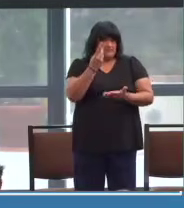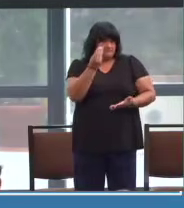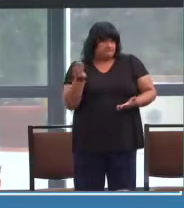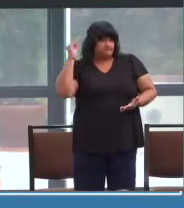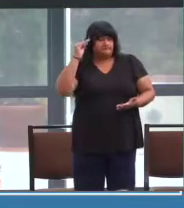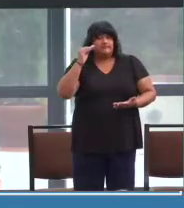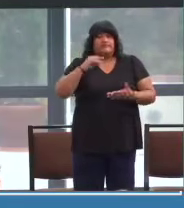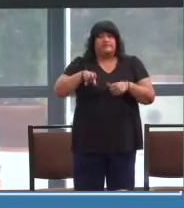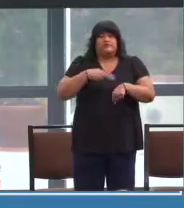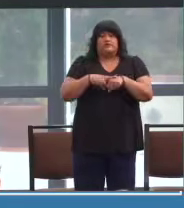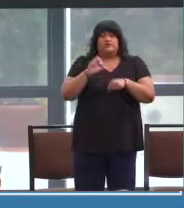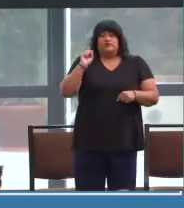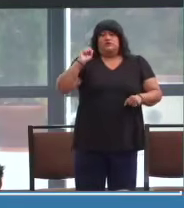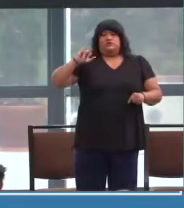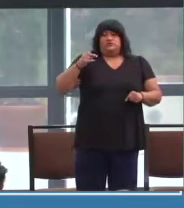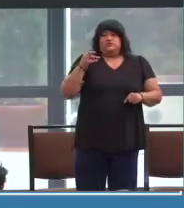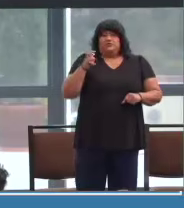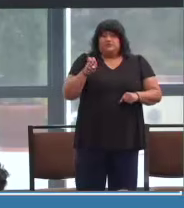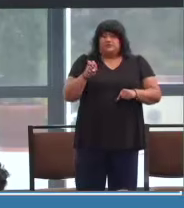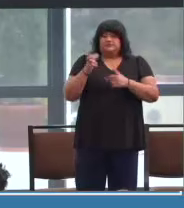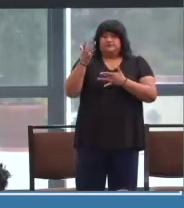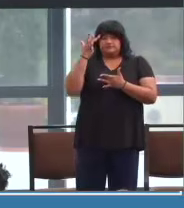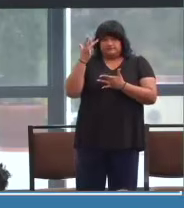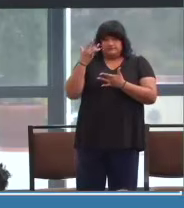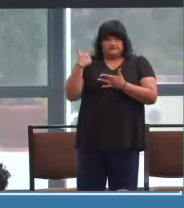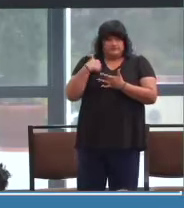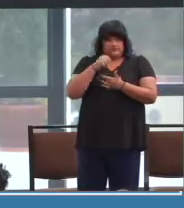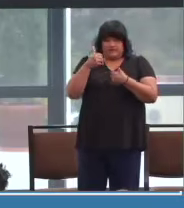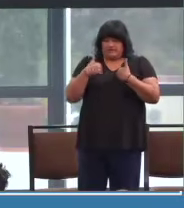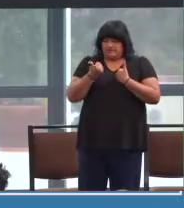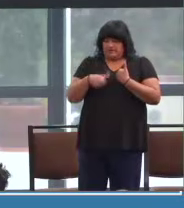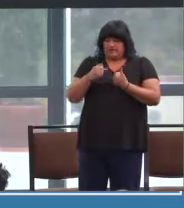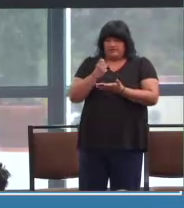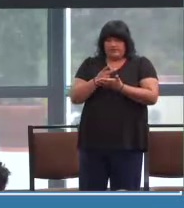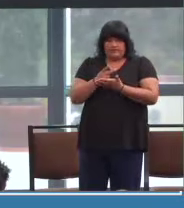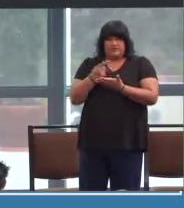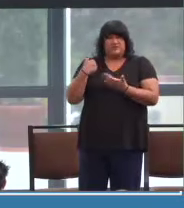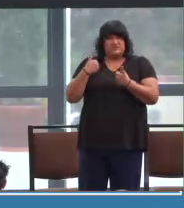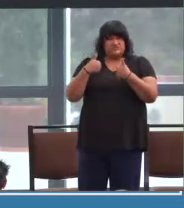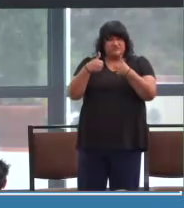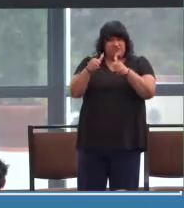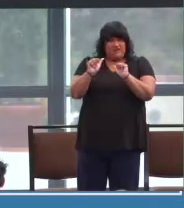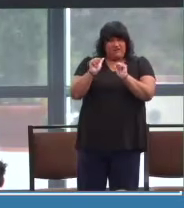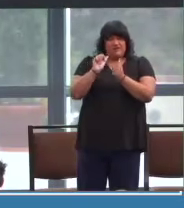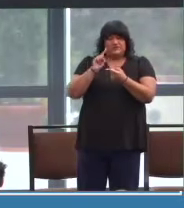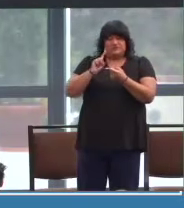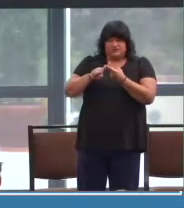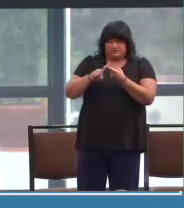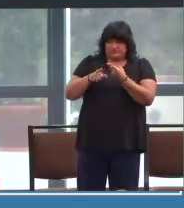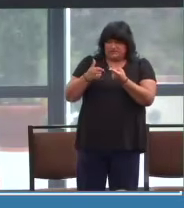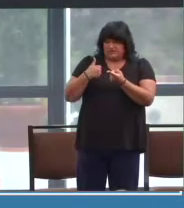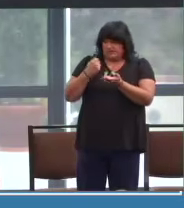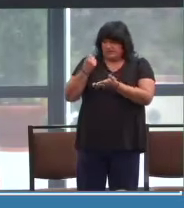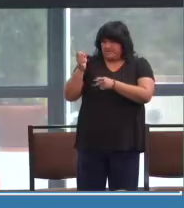So of course, in Sjogren's disease, we have a treatment gap because we don't have anything approved. We've tried Plaquenil for this. We only use it in specific